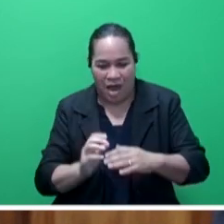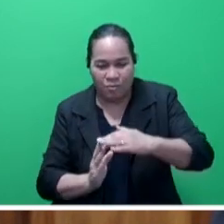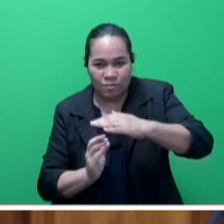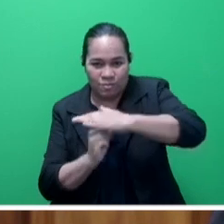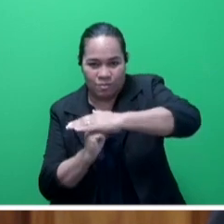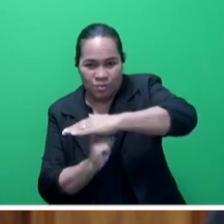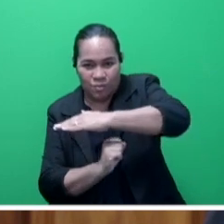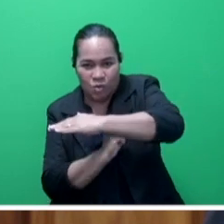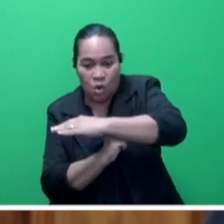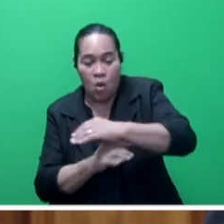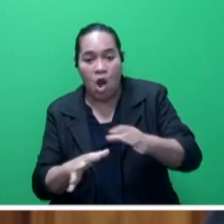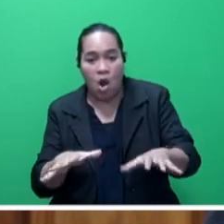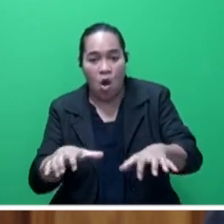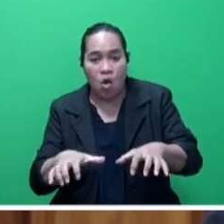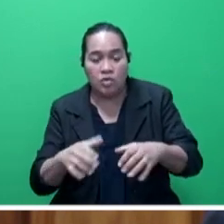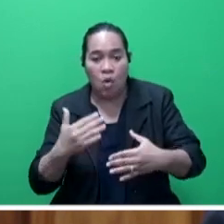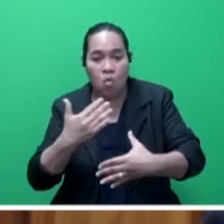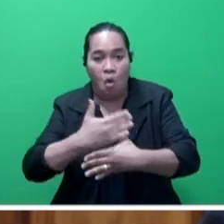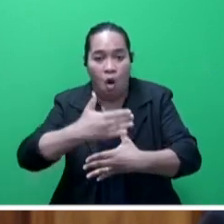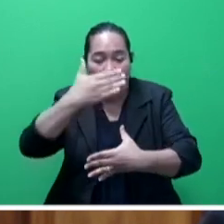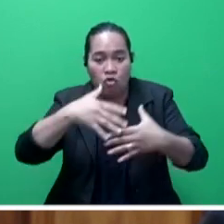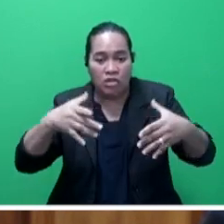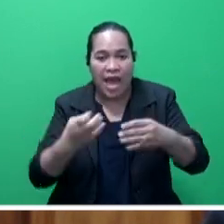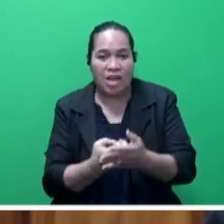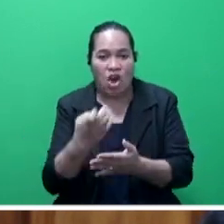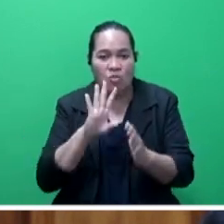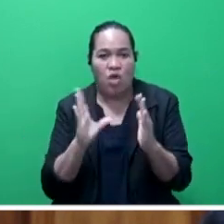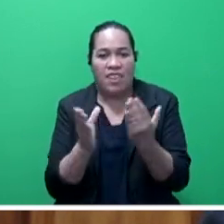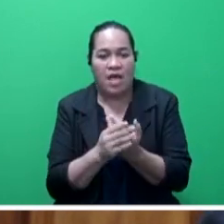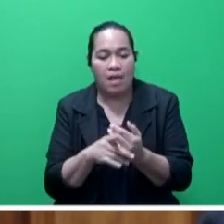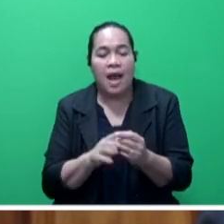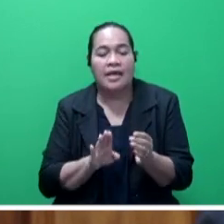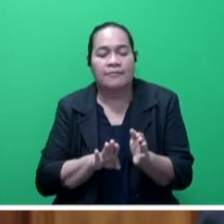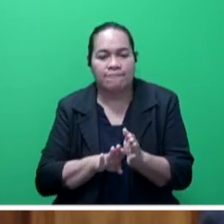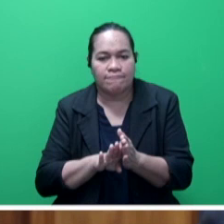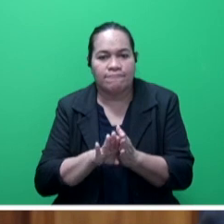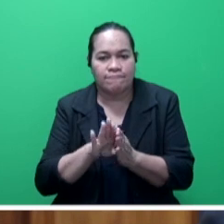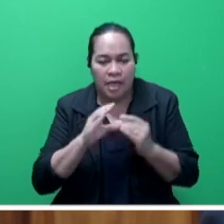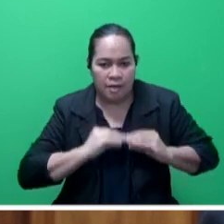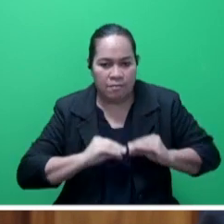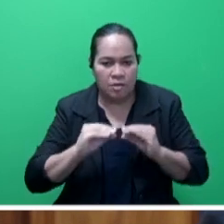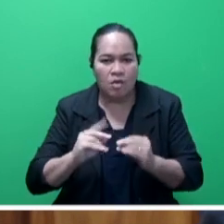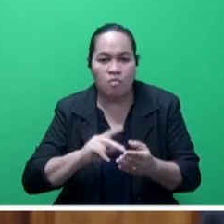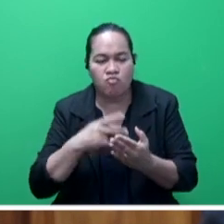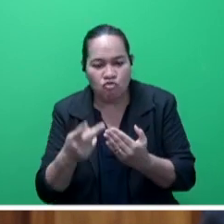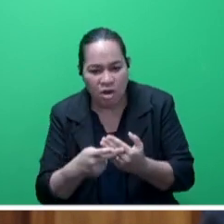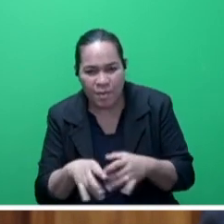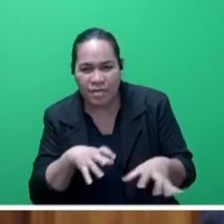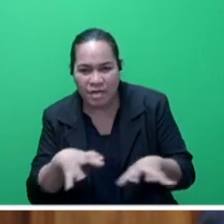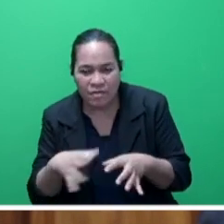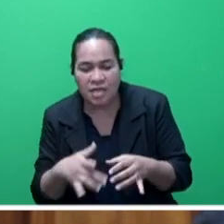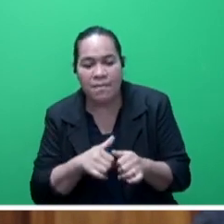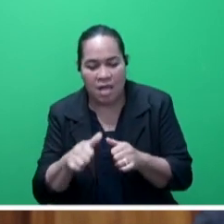hold the main walls of the economy together by steadily implementing programs for the betterment of our people today